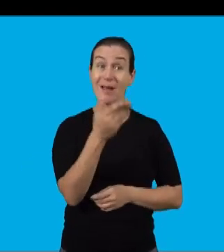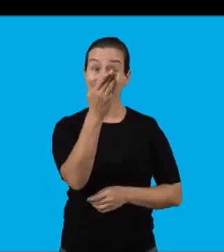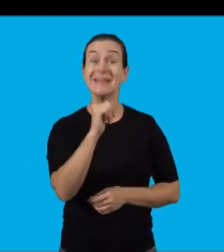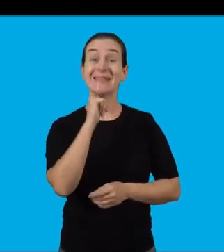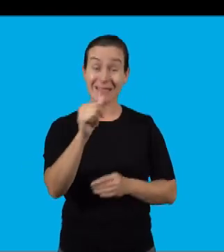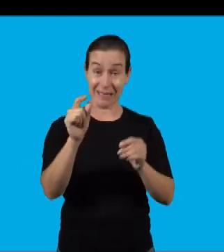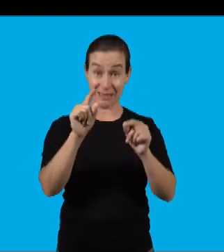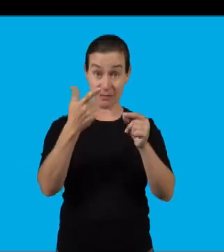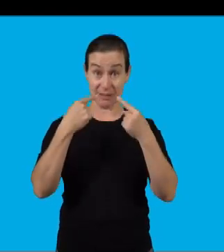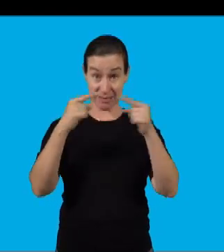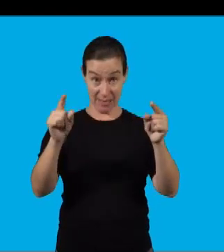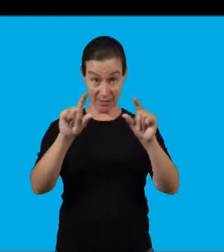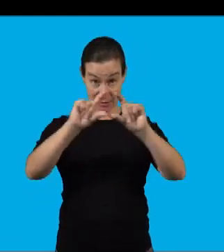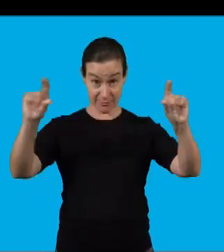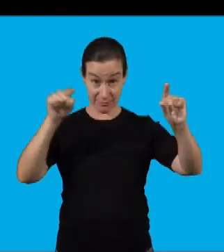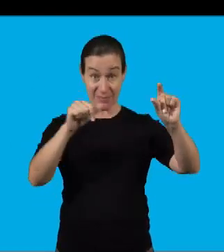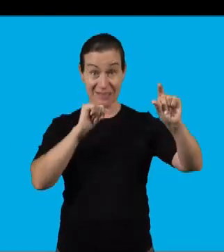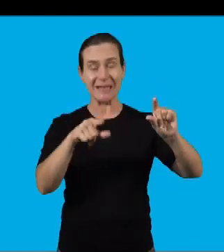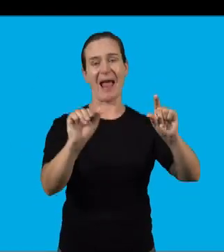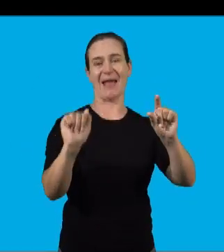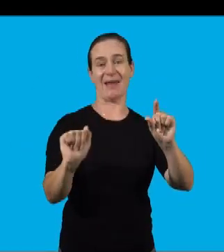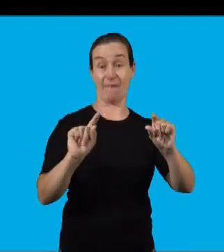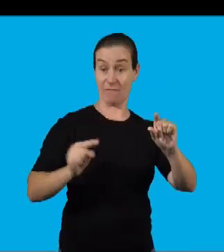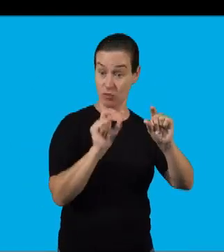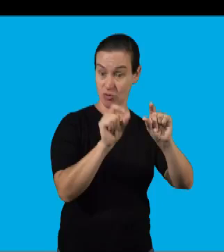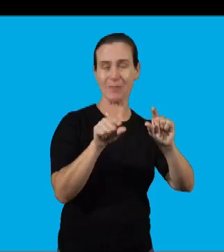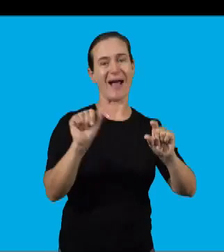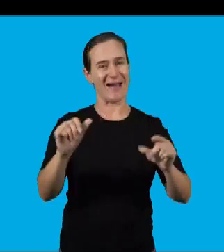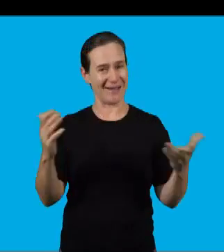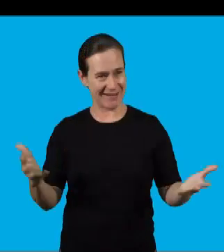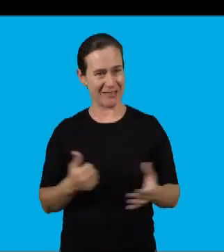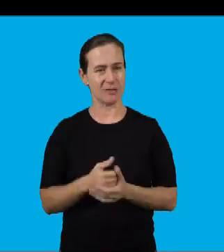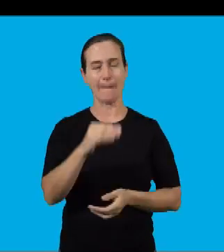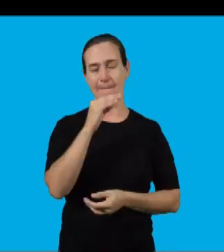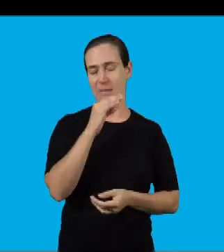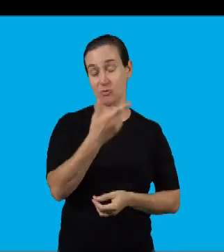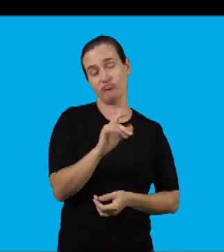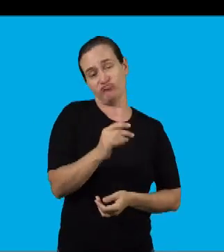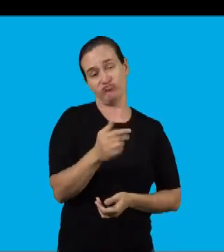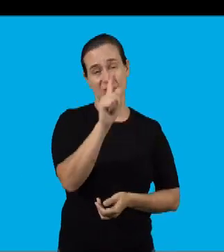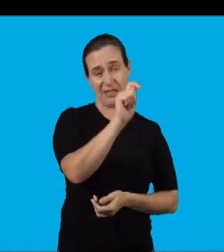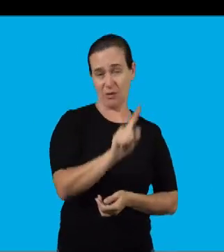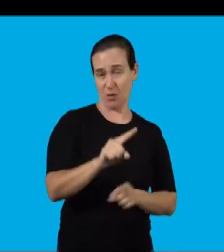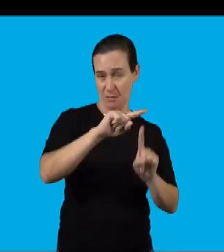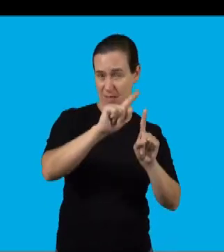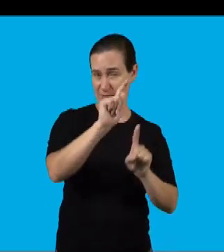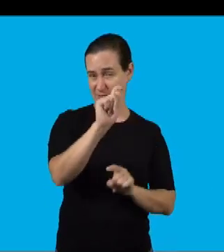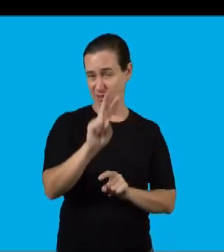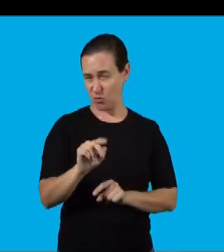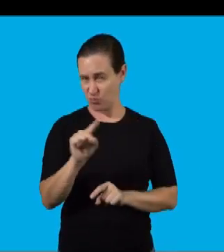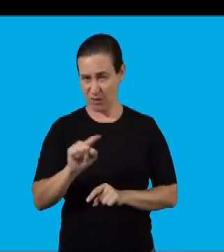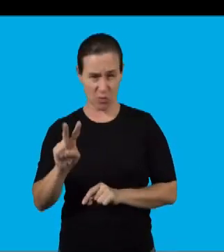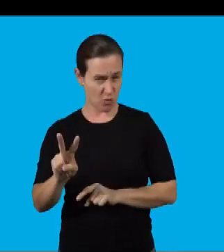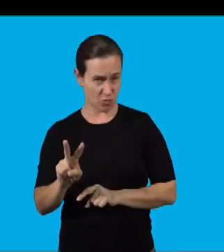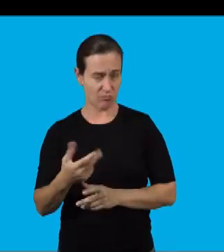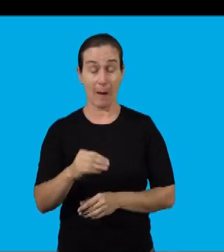is A, as given there in our statement. So if we have T1 plus T2 is equals to 2,